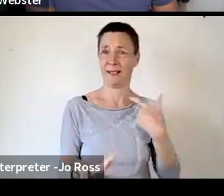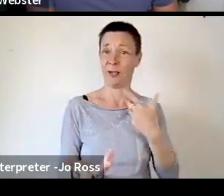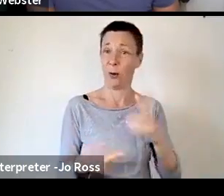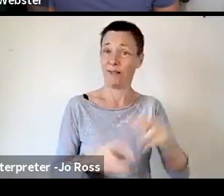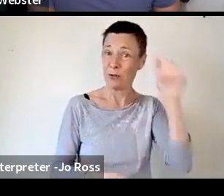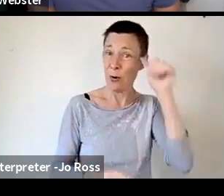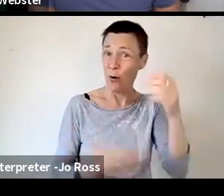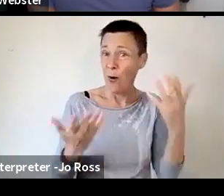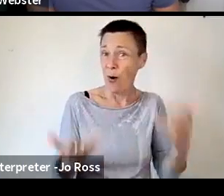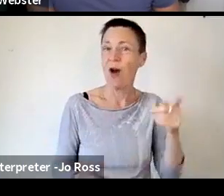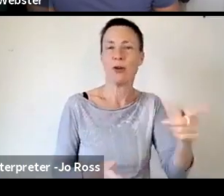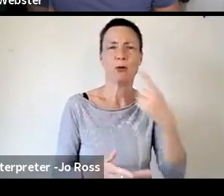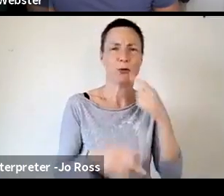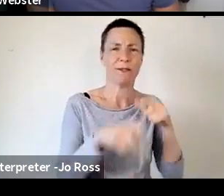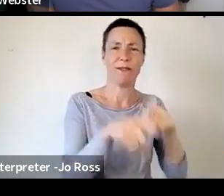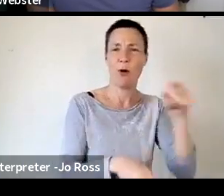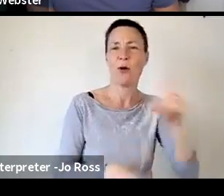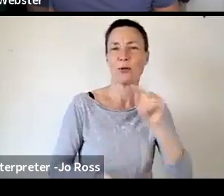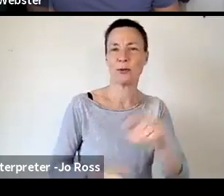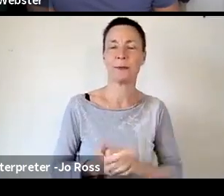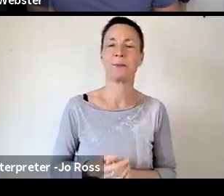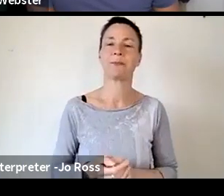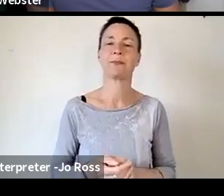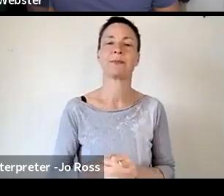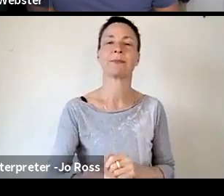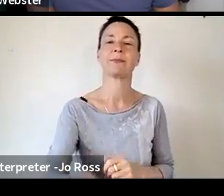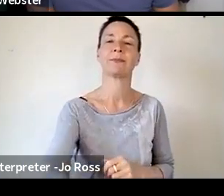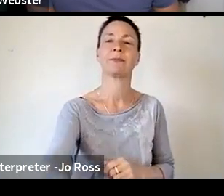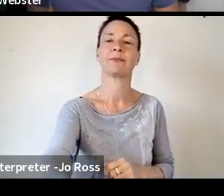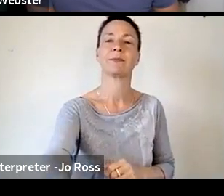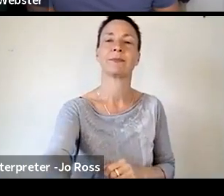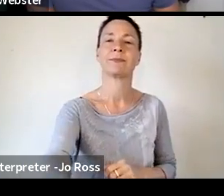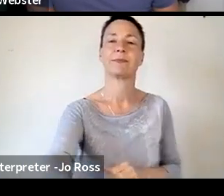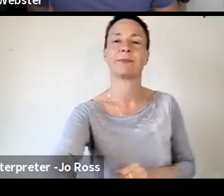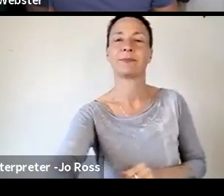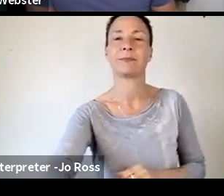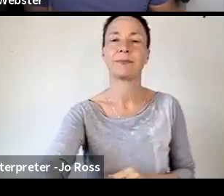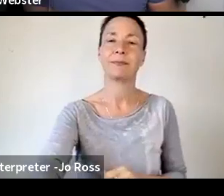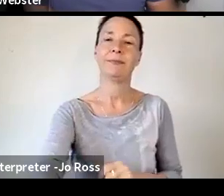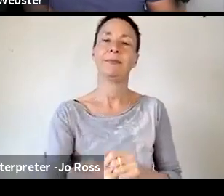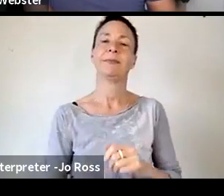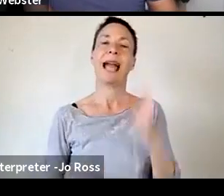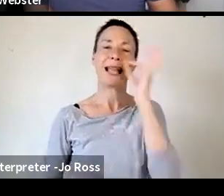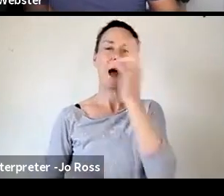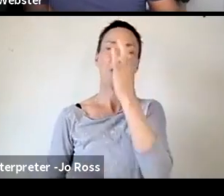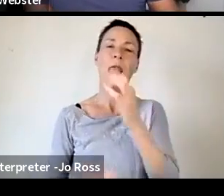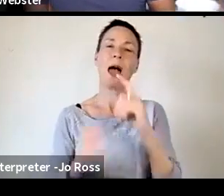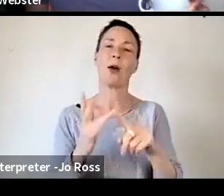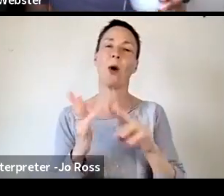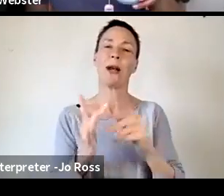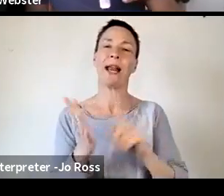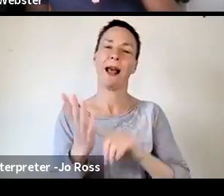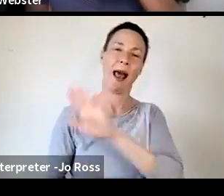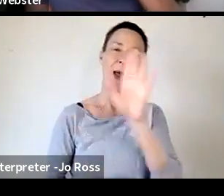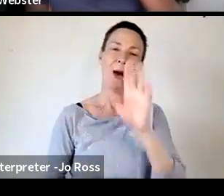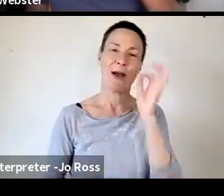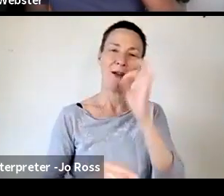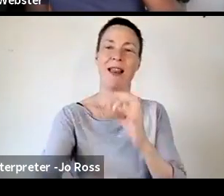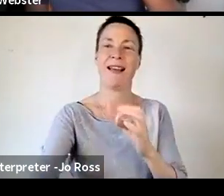her, you should be following her. And Caroline O'Neill. Hi, Caroline.